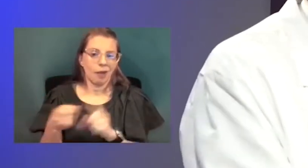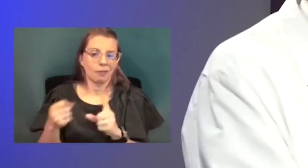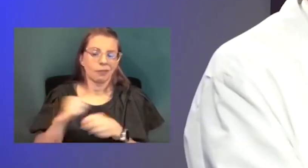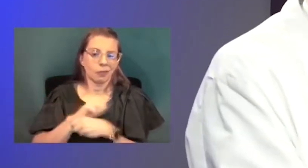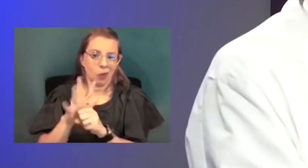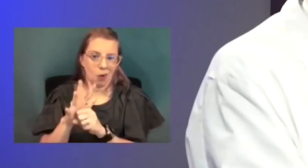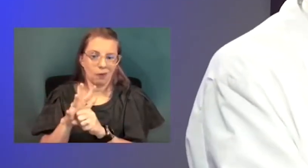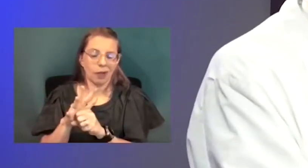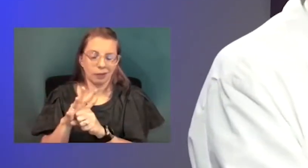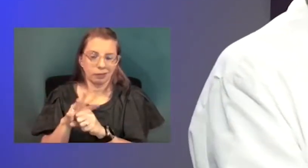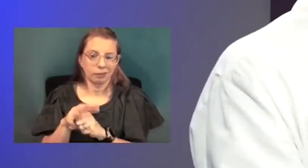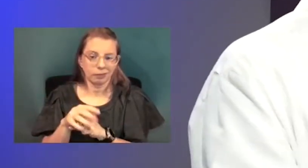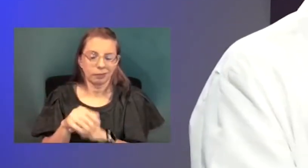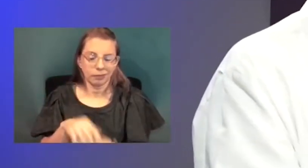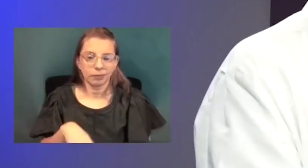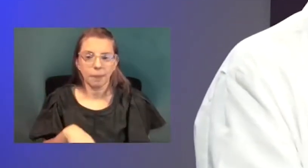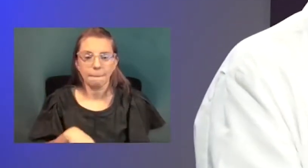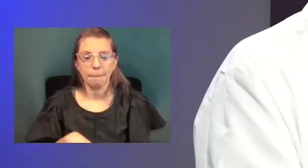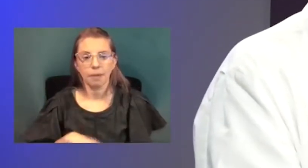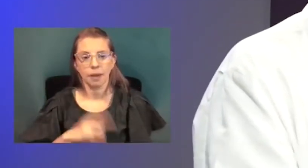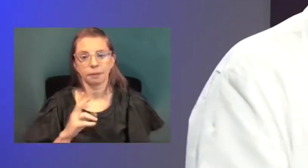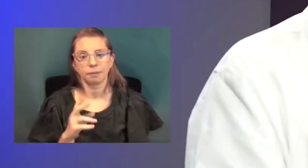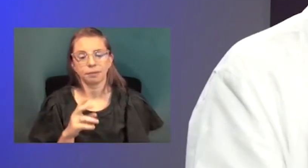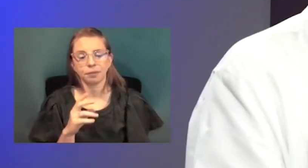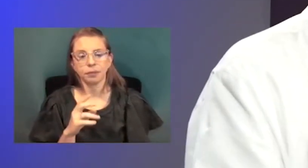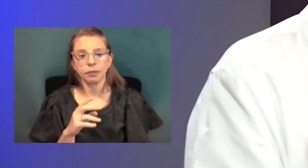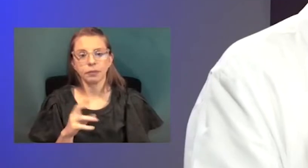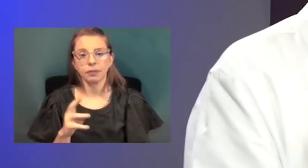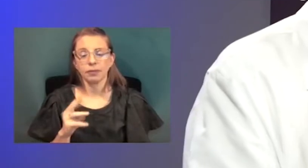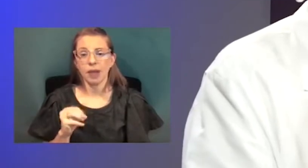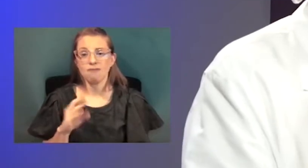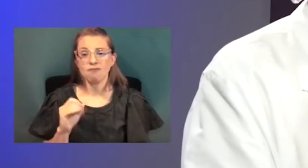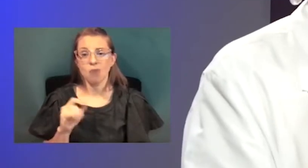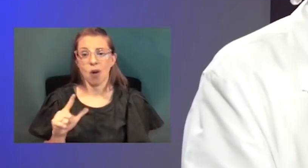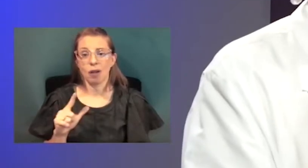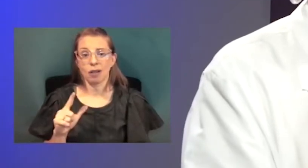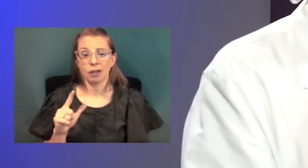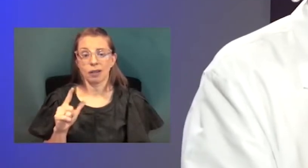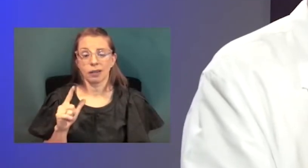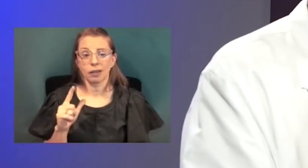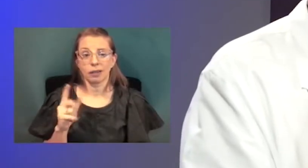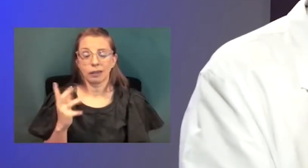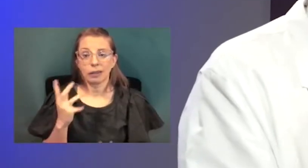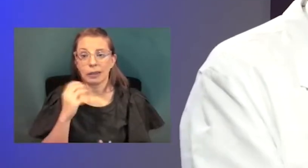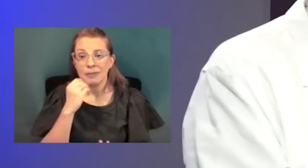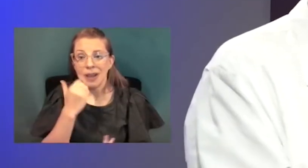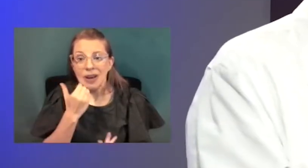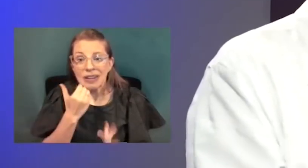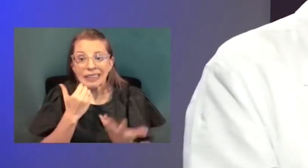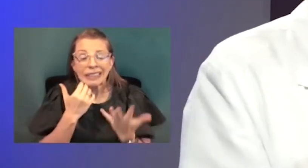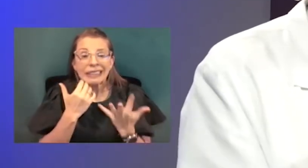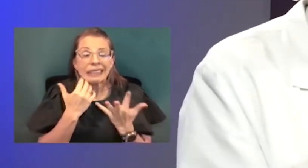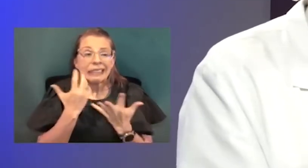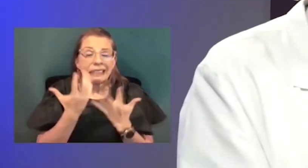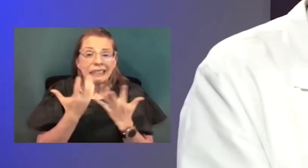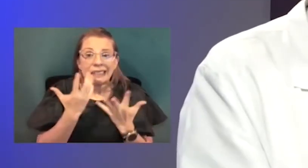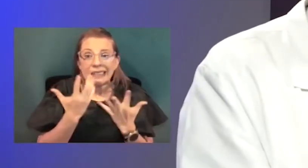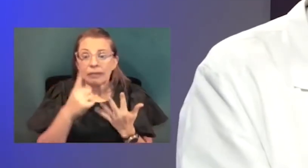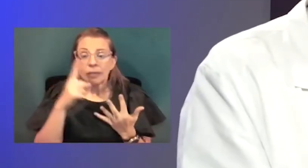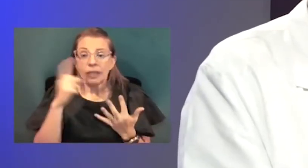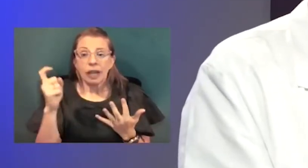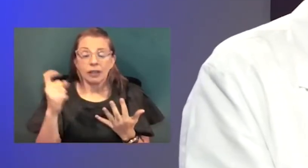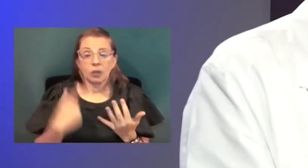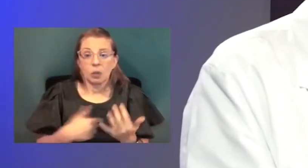of all, it is a bit of a moral embarrassment to me that the United States has vaccine expiring when the sub-Saharan Africa and other parts